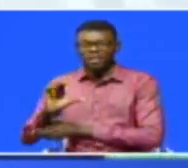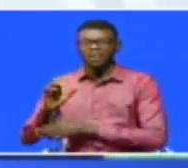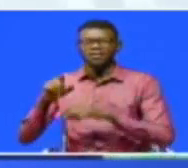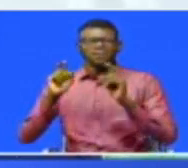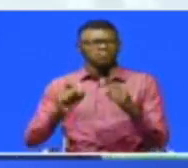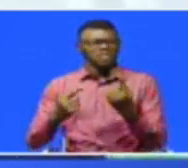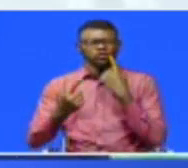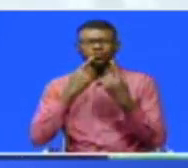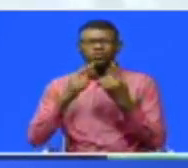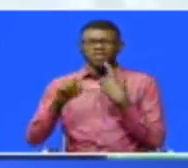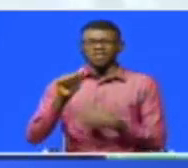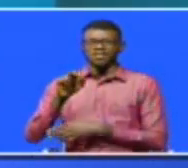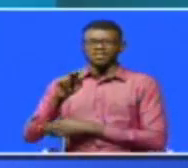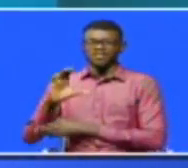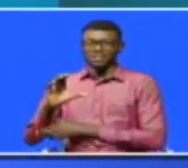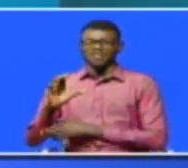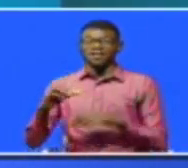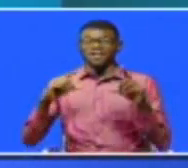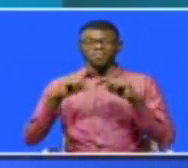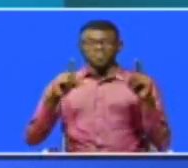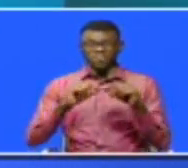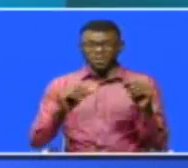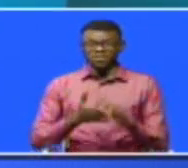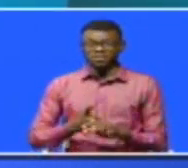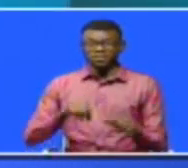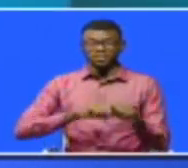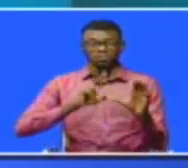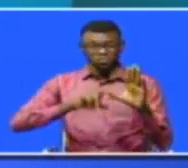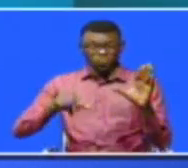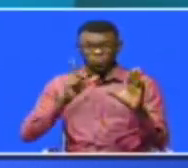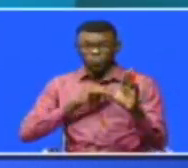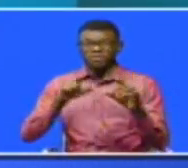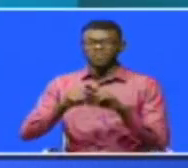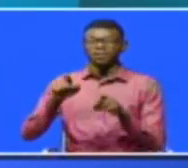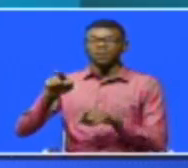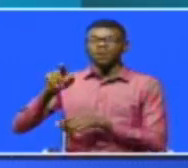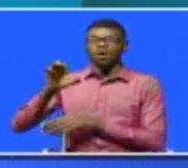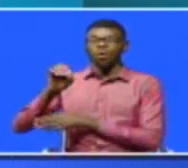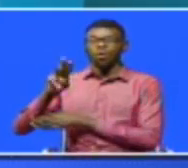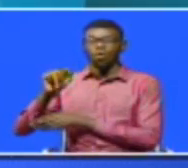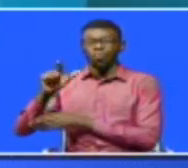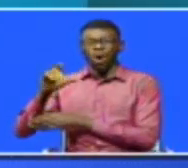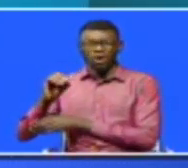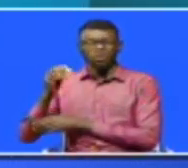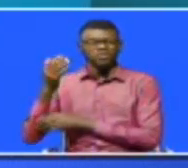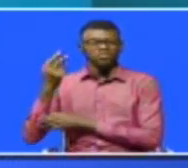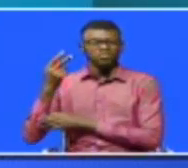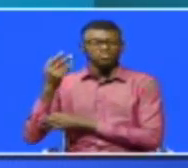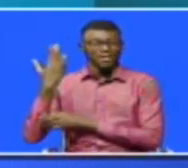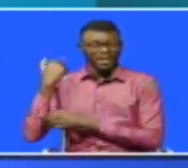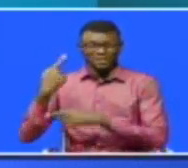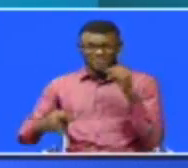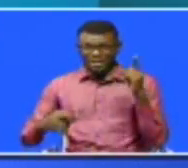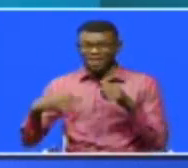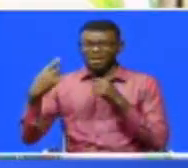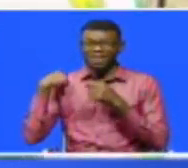ANC. That is the message. 48 hours after Muluka resigned, Eliud Owalo, the ANC candidate in the 2019 Kibra